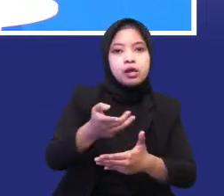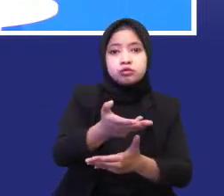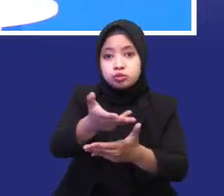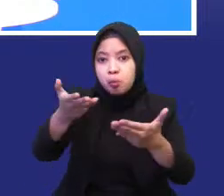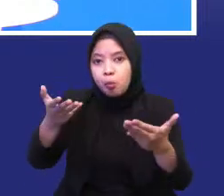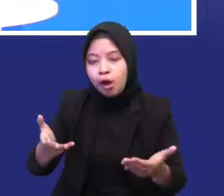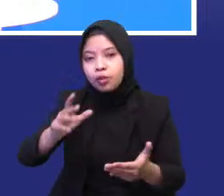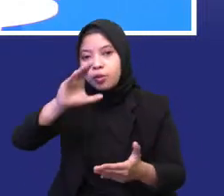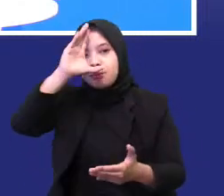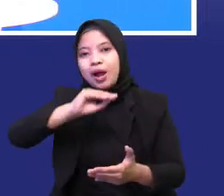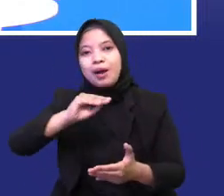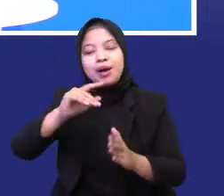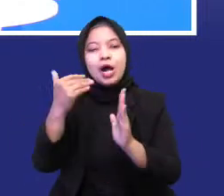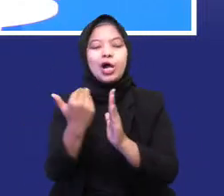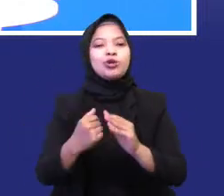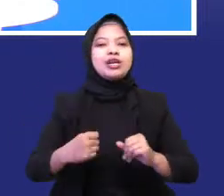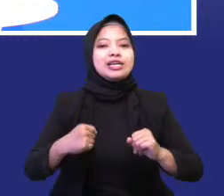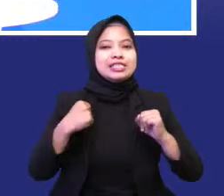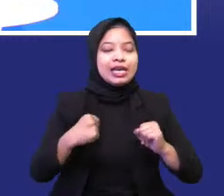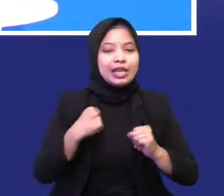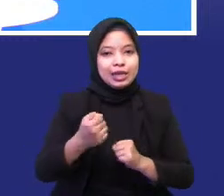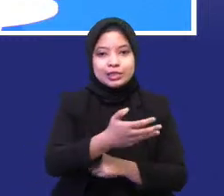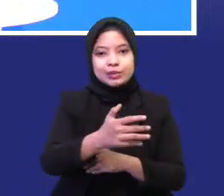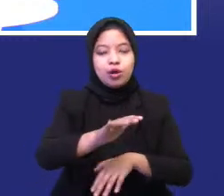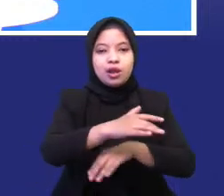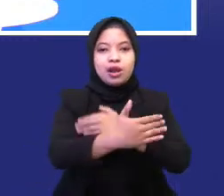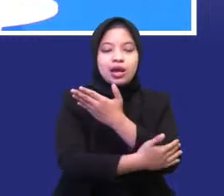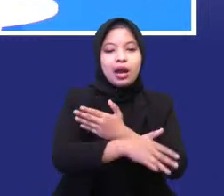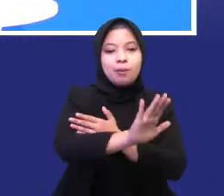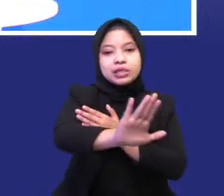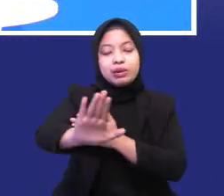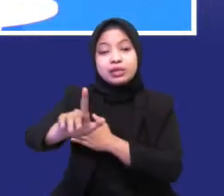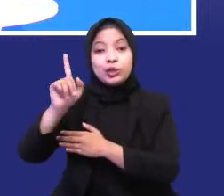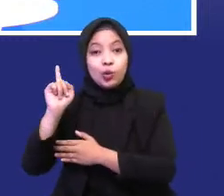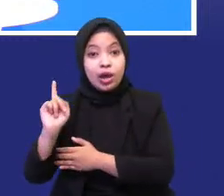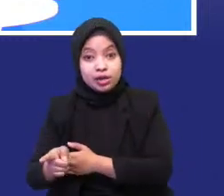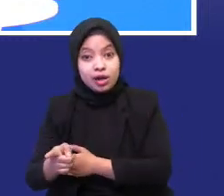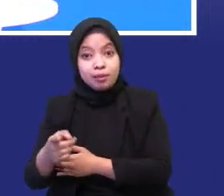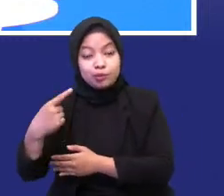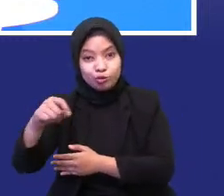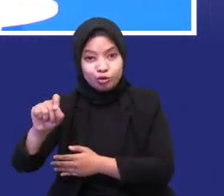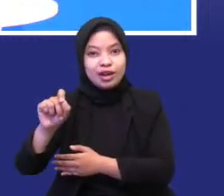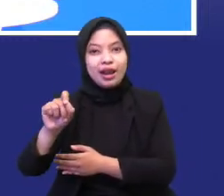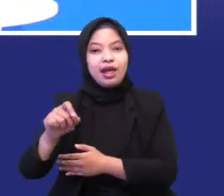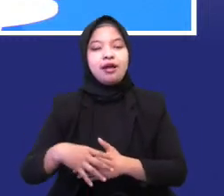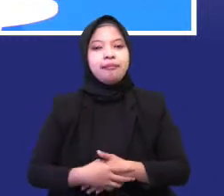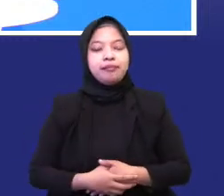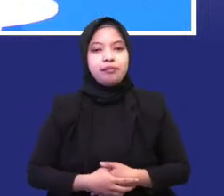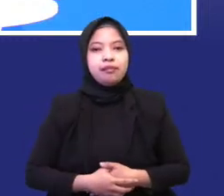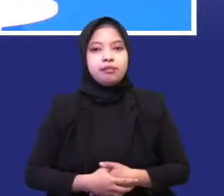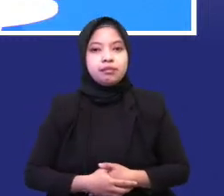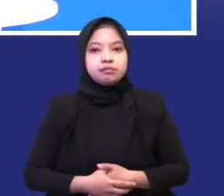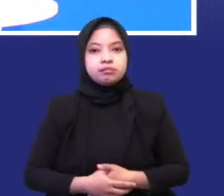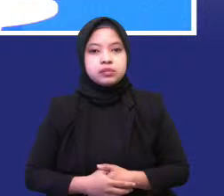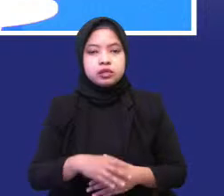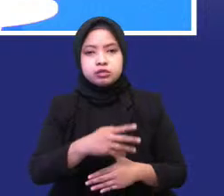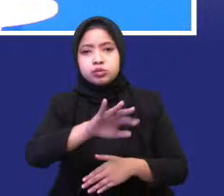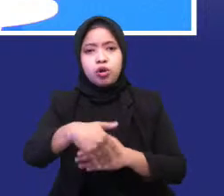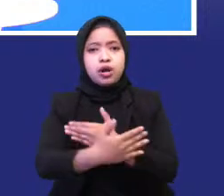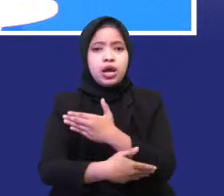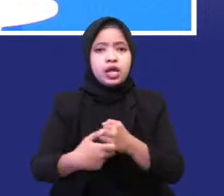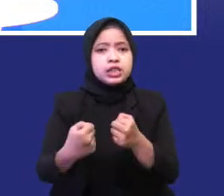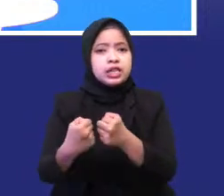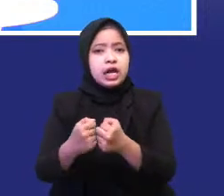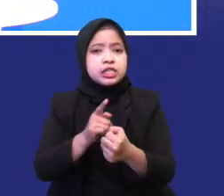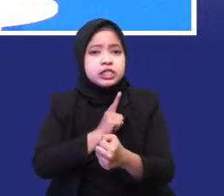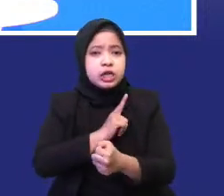confusion from some people overseas, I know, asking about whether they still needed to book a hotel. I think previously